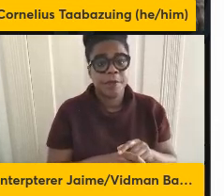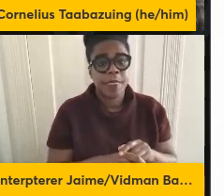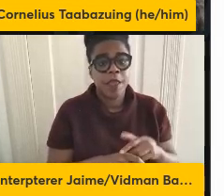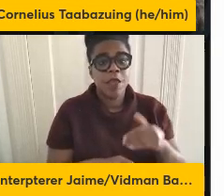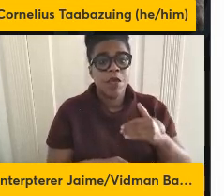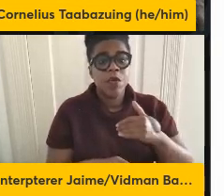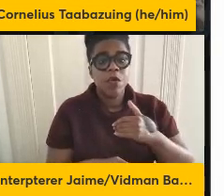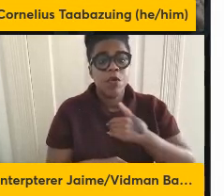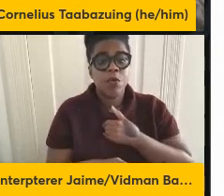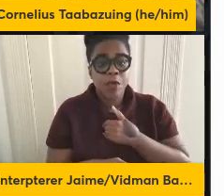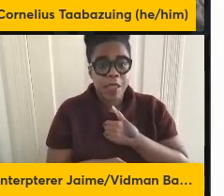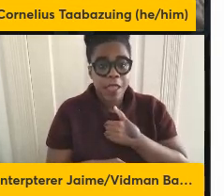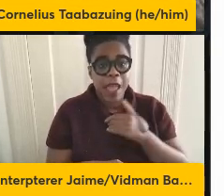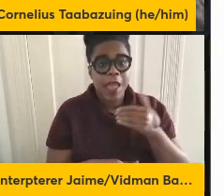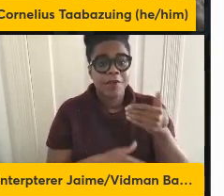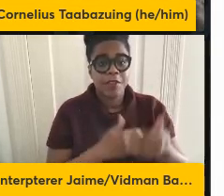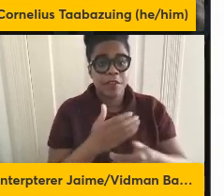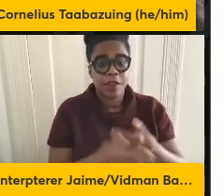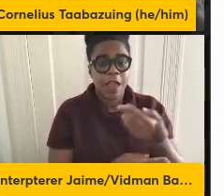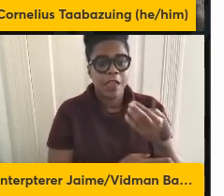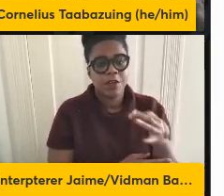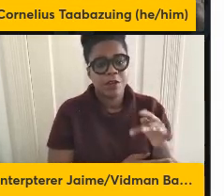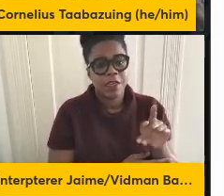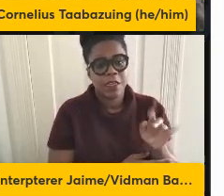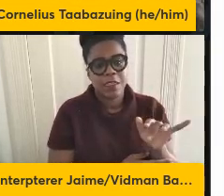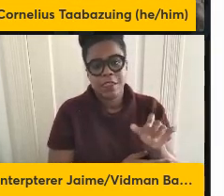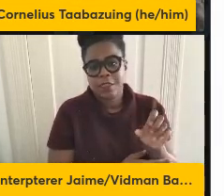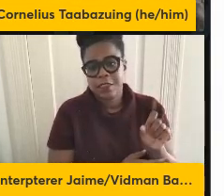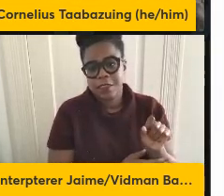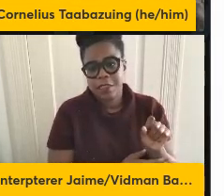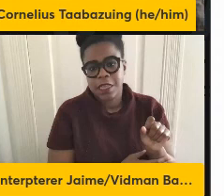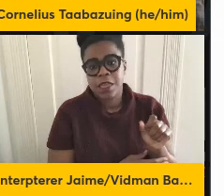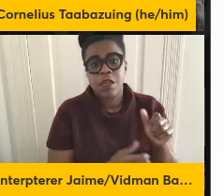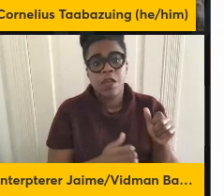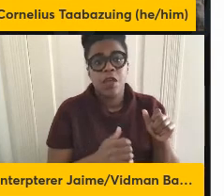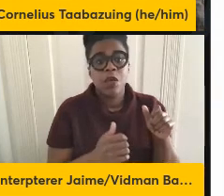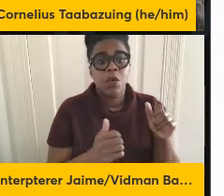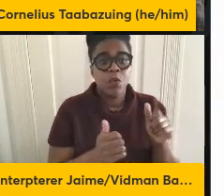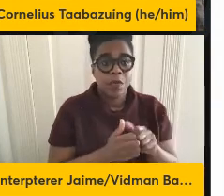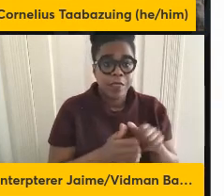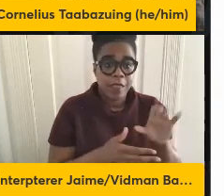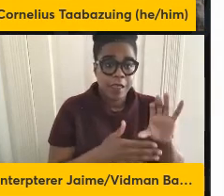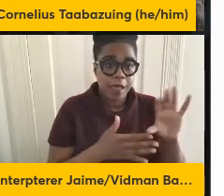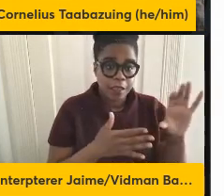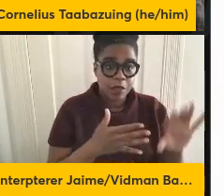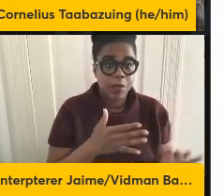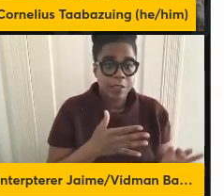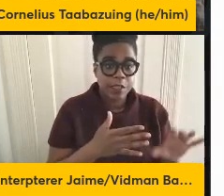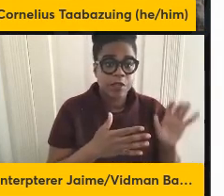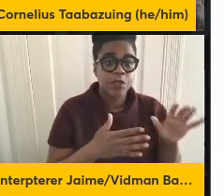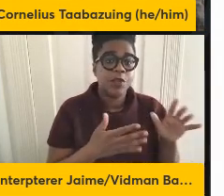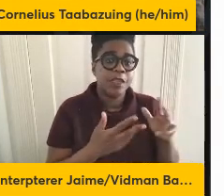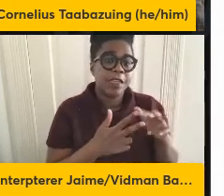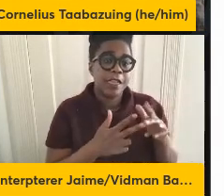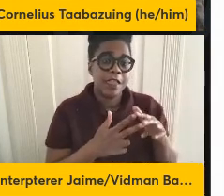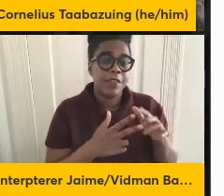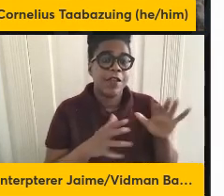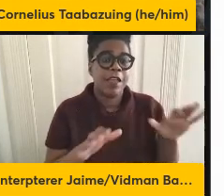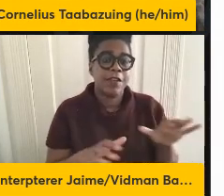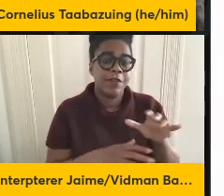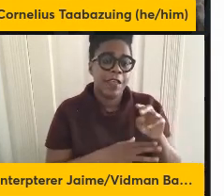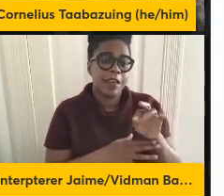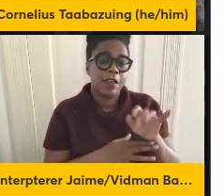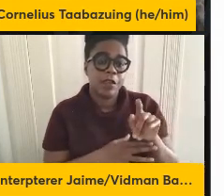pro, which inhibits these serine hydrolases. And as a consequence of their inhibition, you can either activate the NLRP1 or